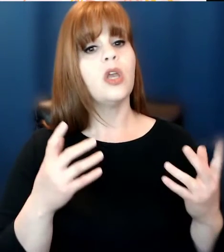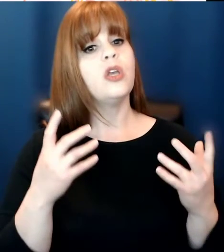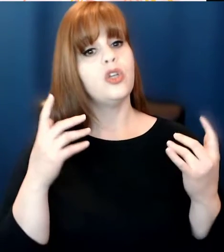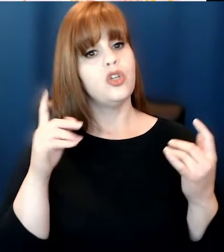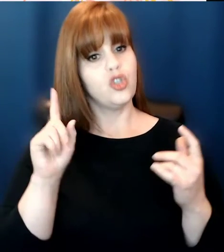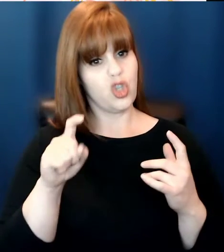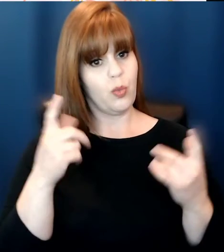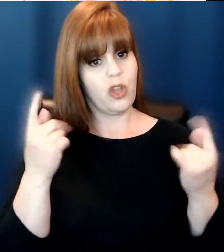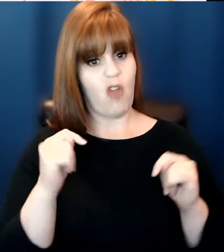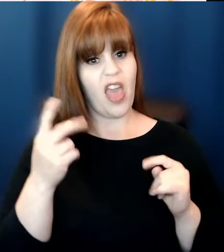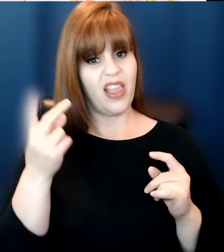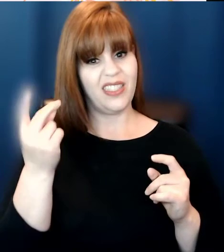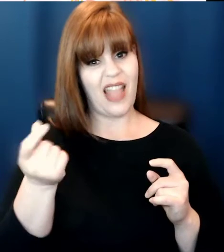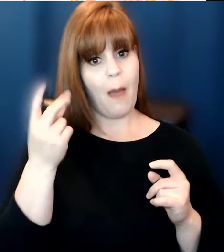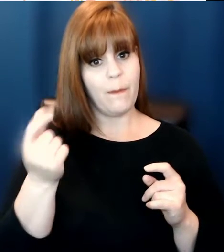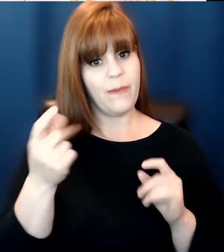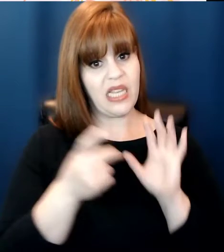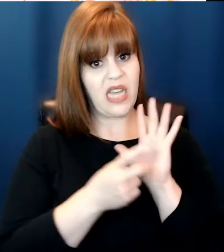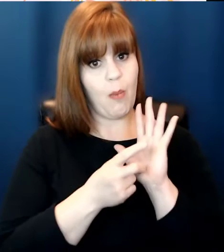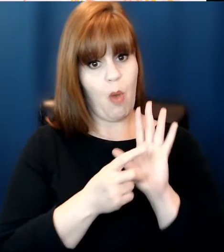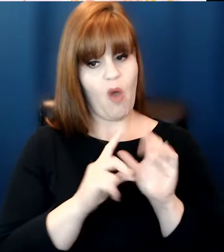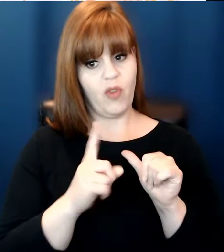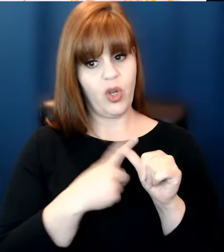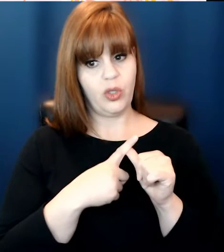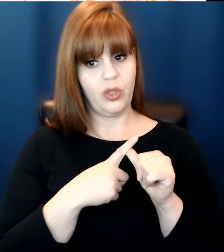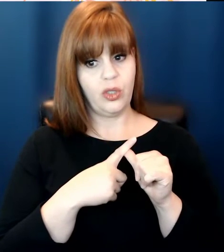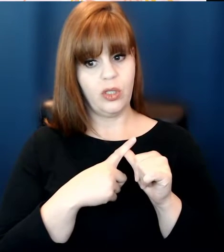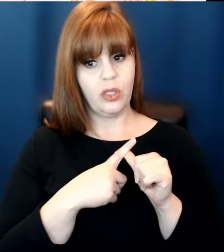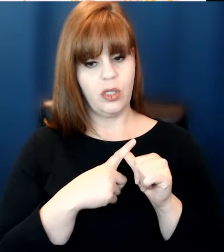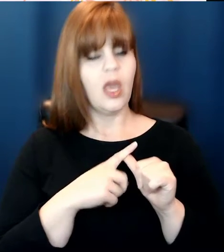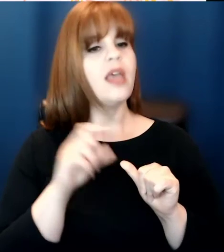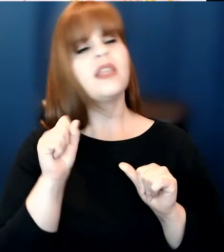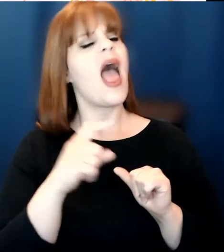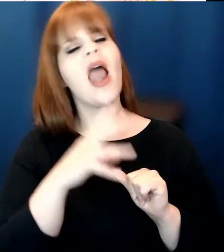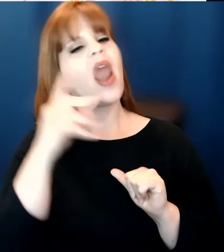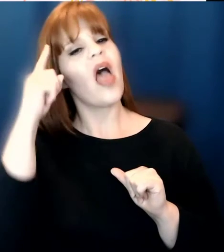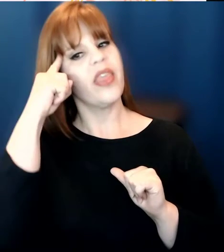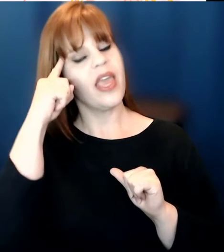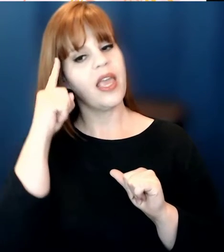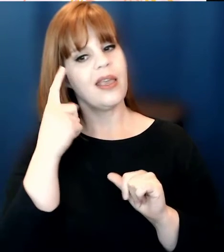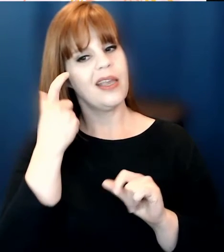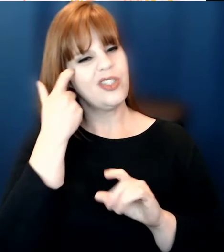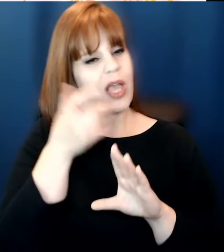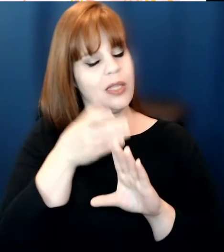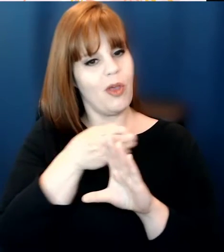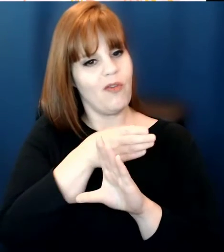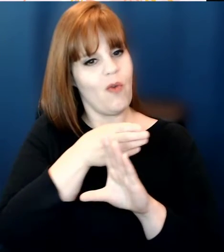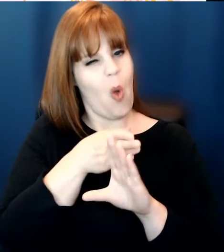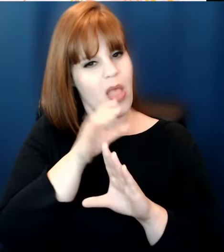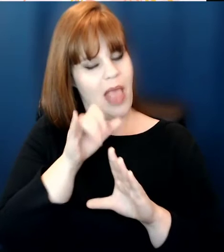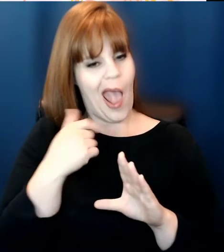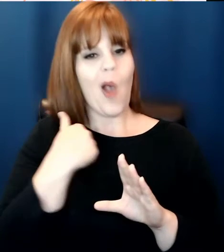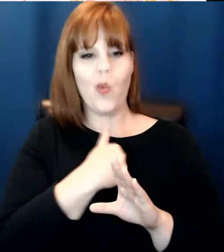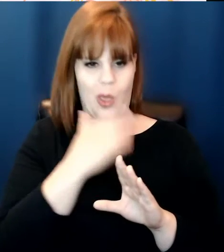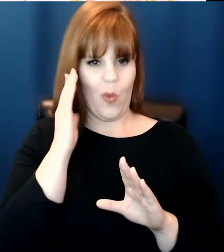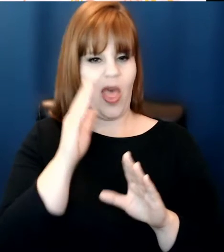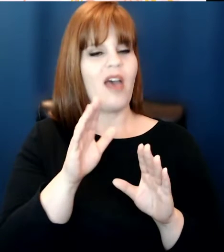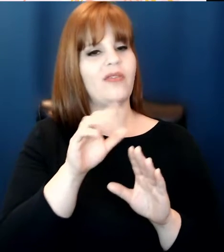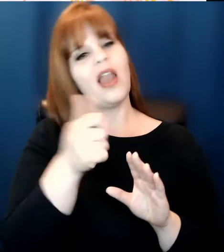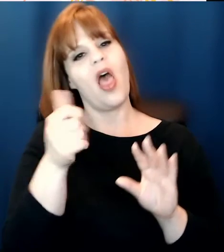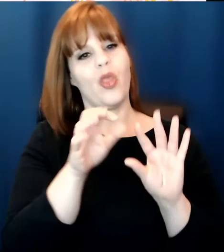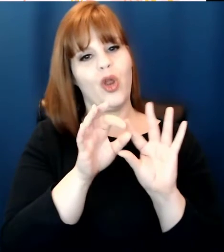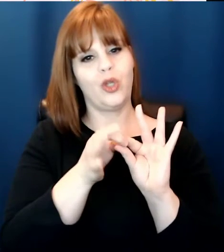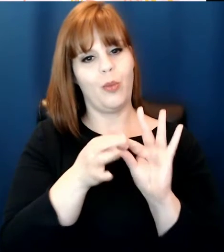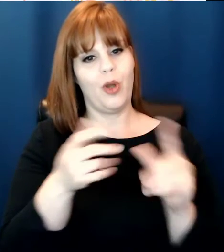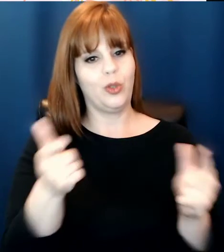the snapping demo first? Or? Yeah, let's try the snapping demo. Yeah, and I think just before that, we will be having another